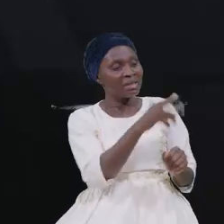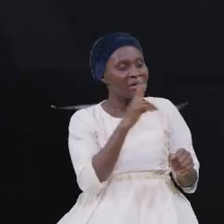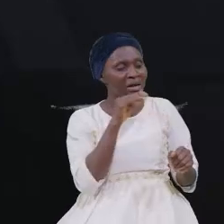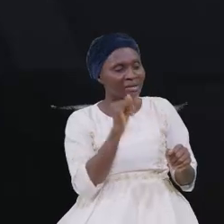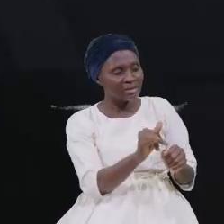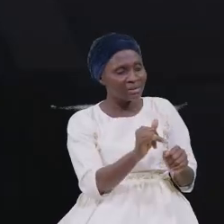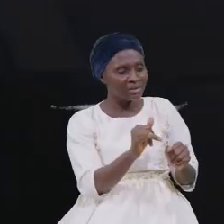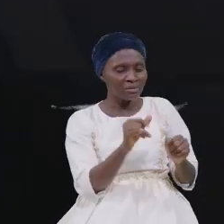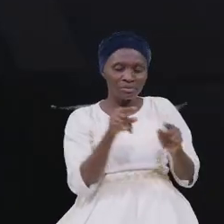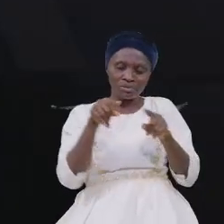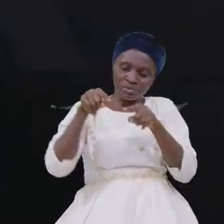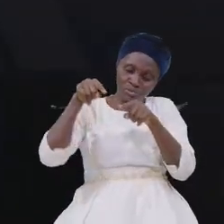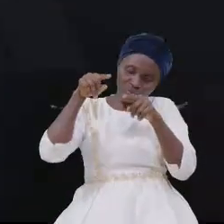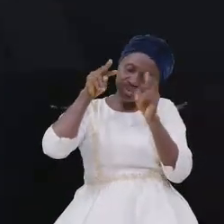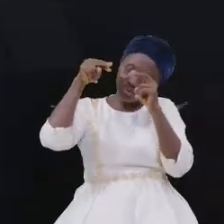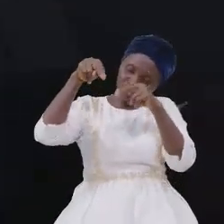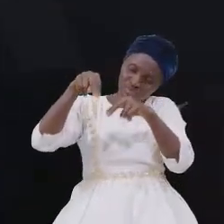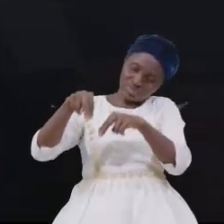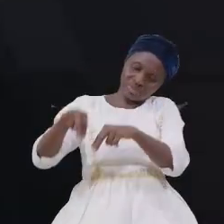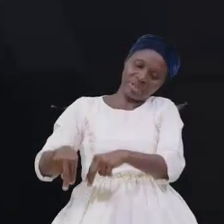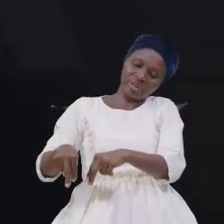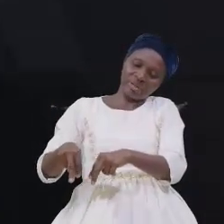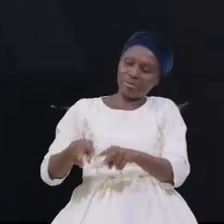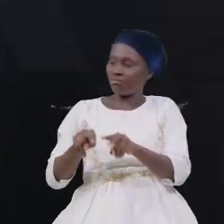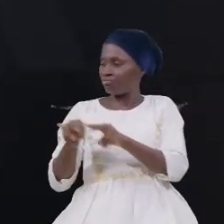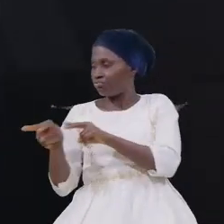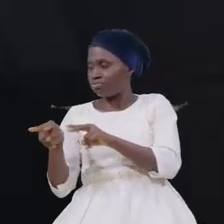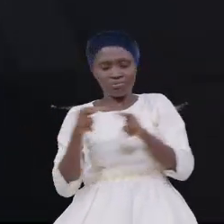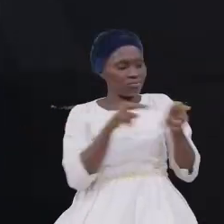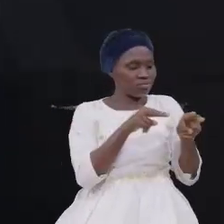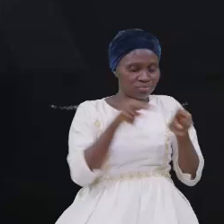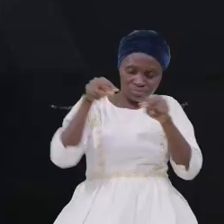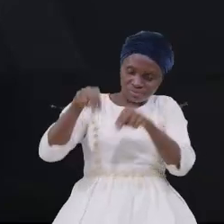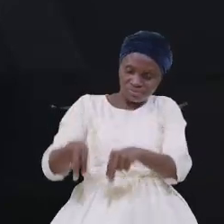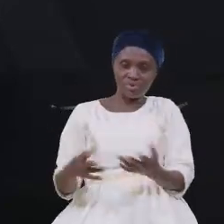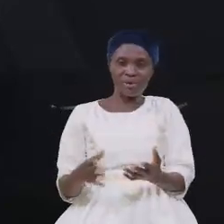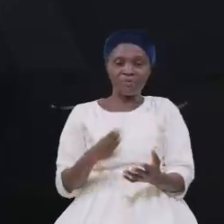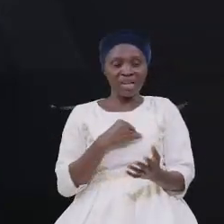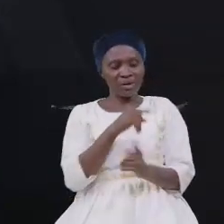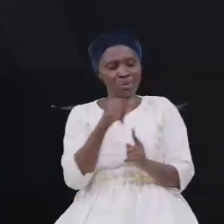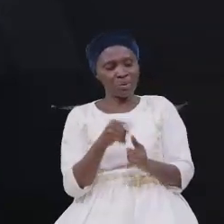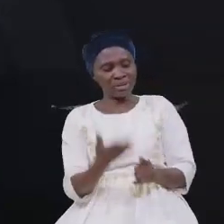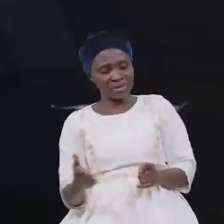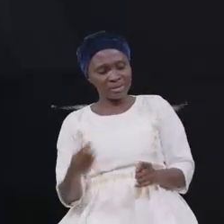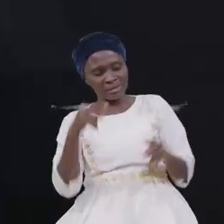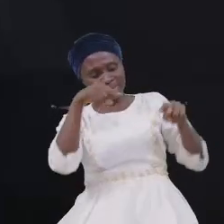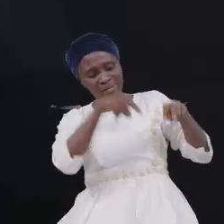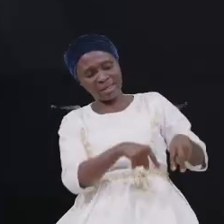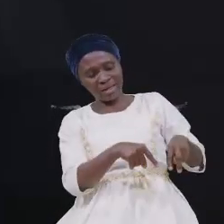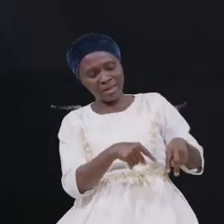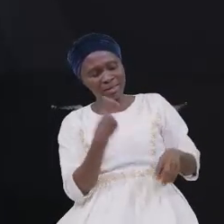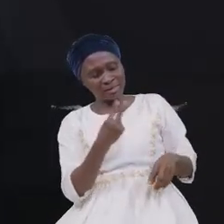looking sideways. And when those things down, when they see, you're still concentrating on